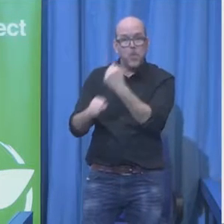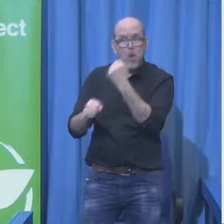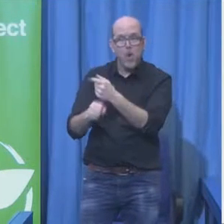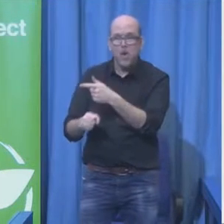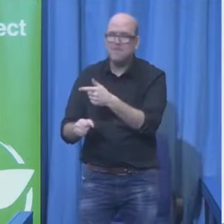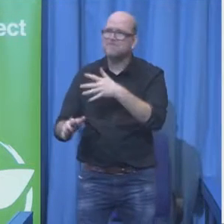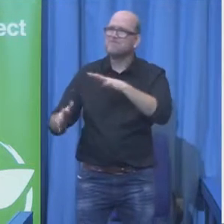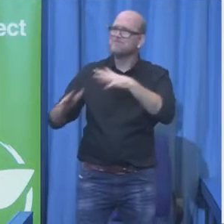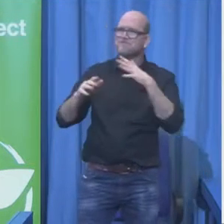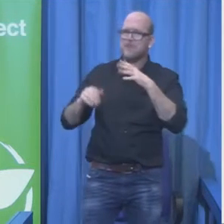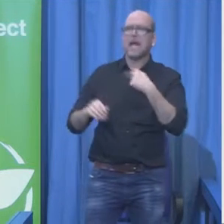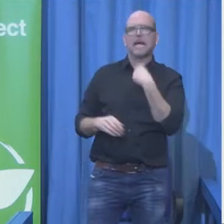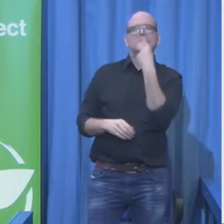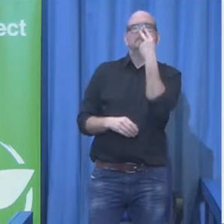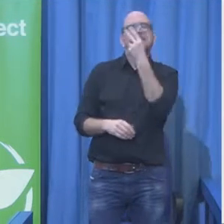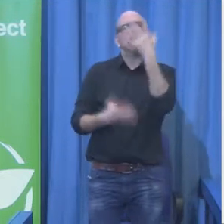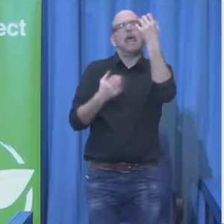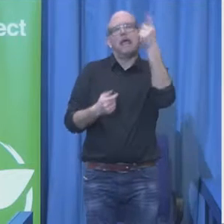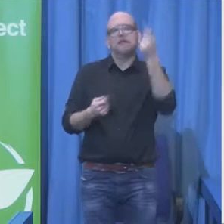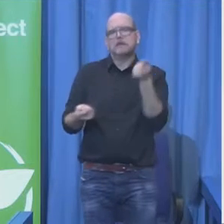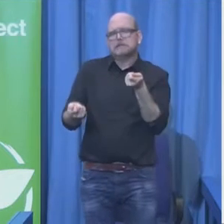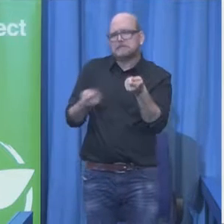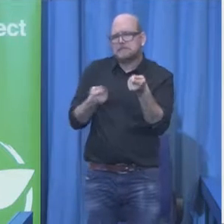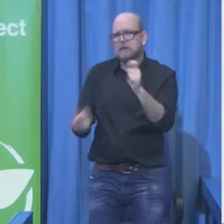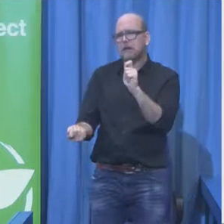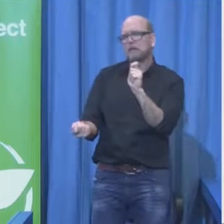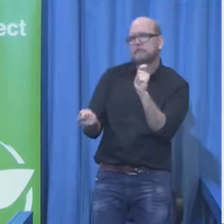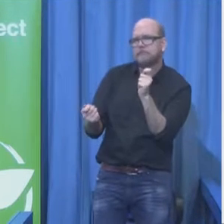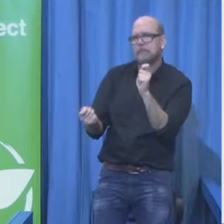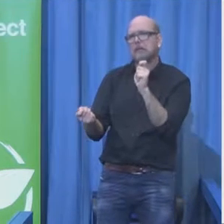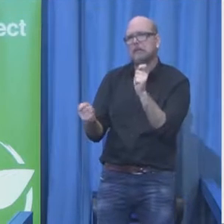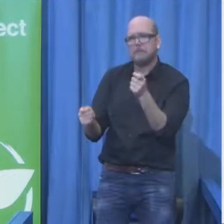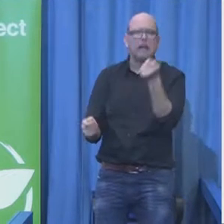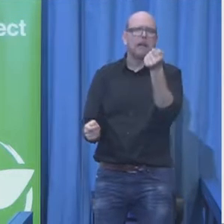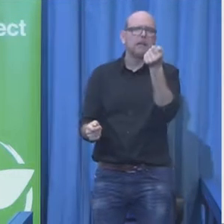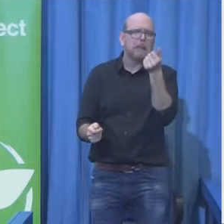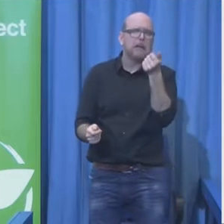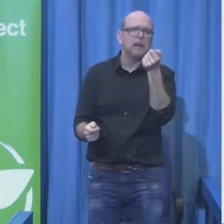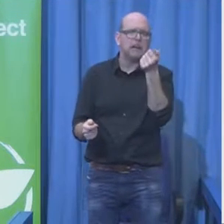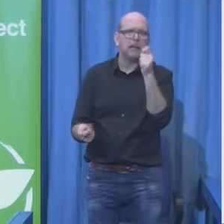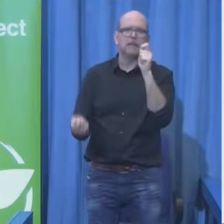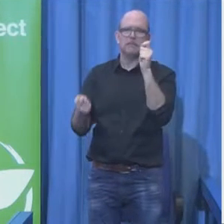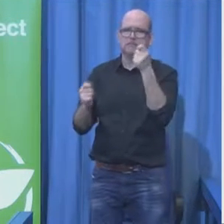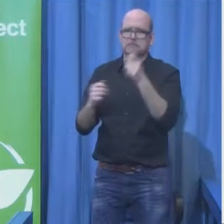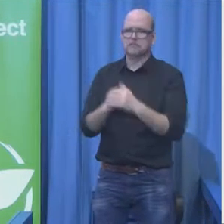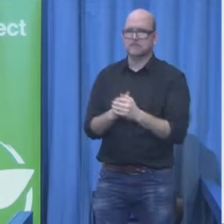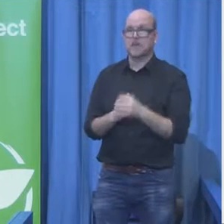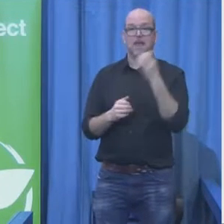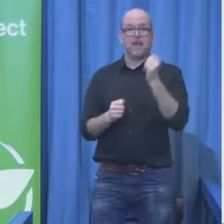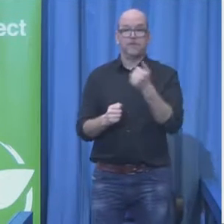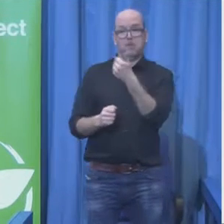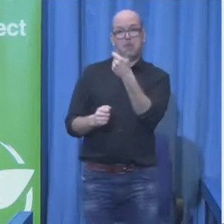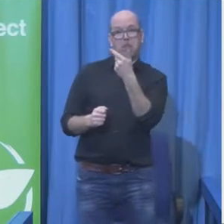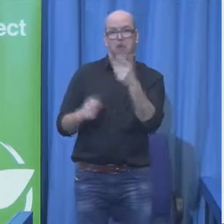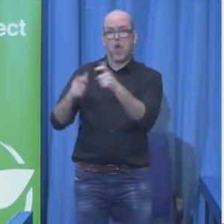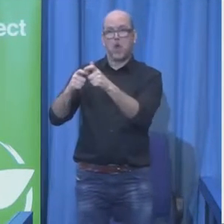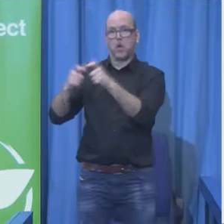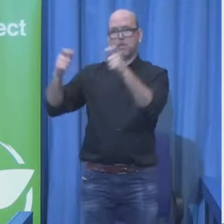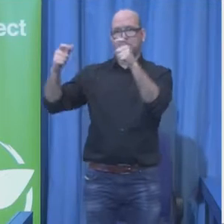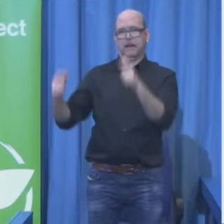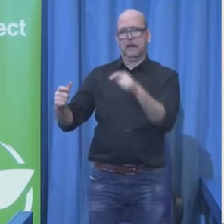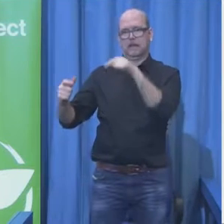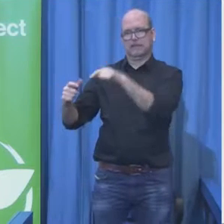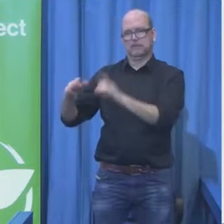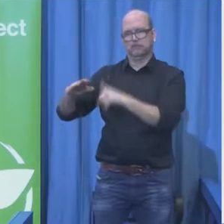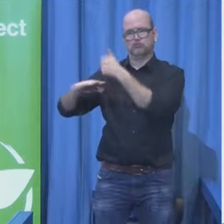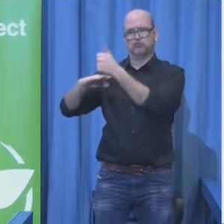specific companies in all different countries, needs to be accompanied by relevant changes in the